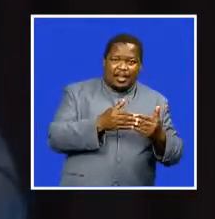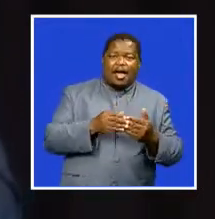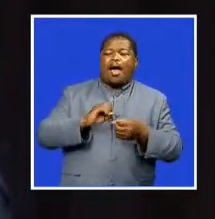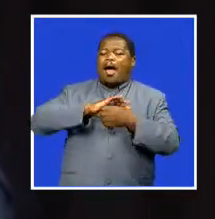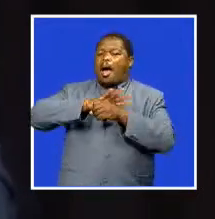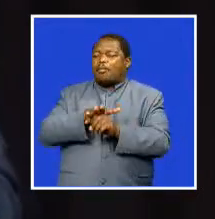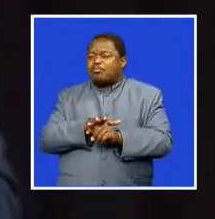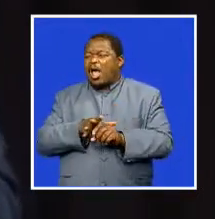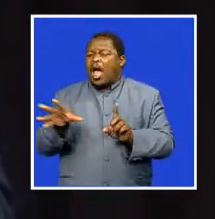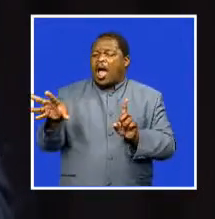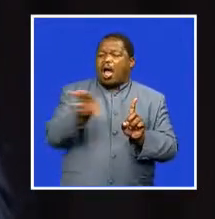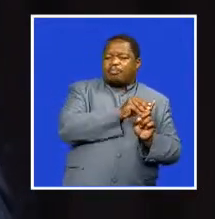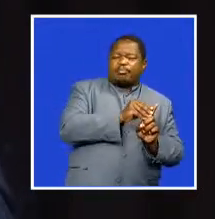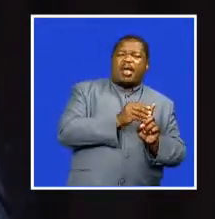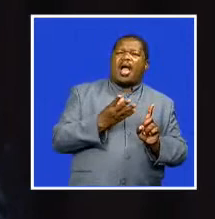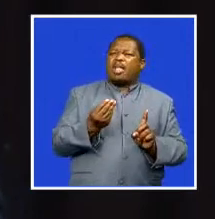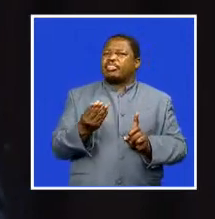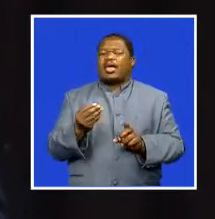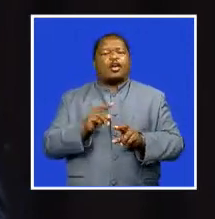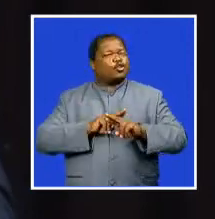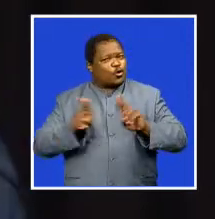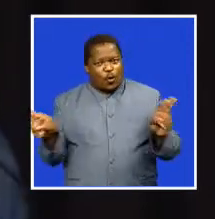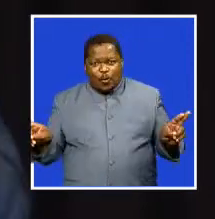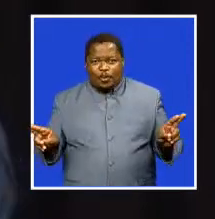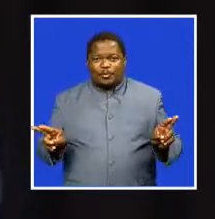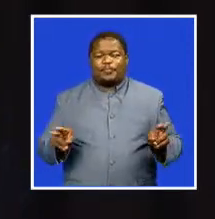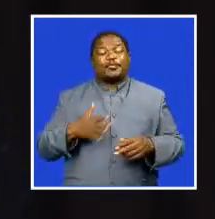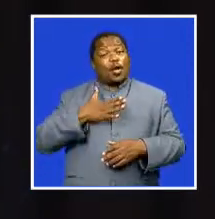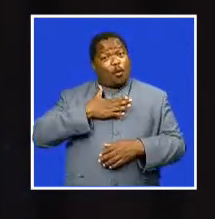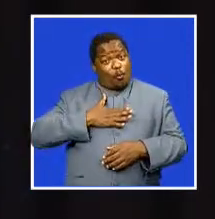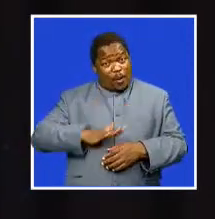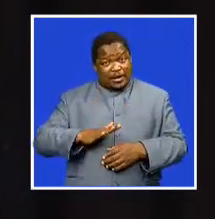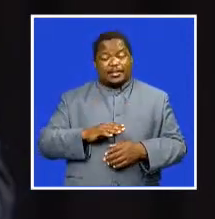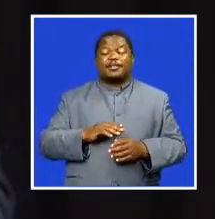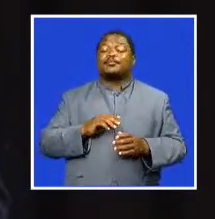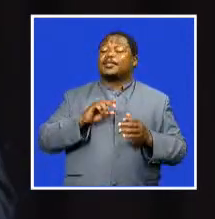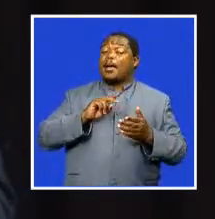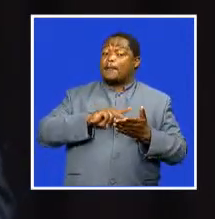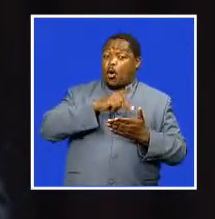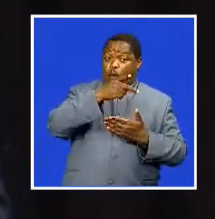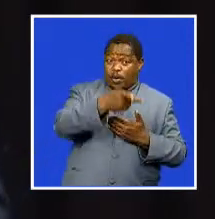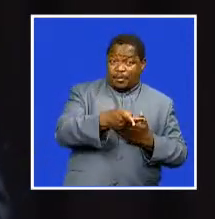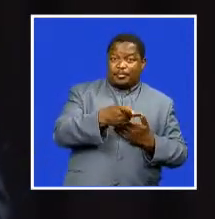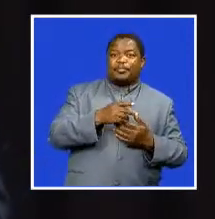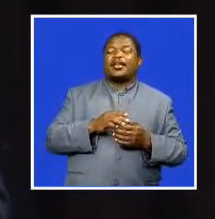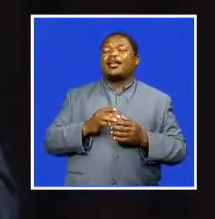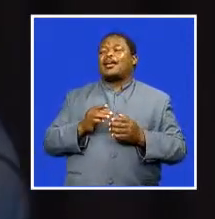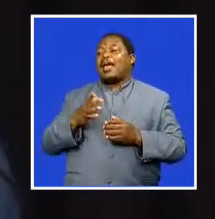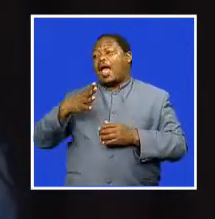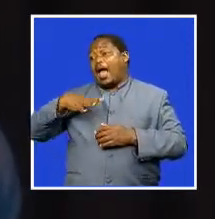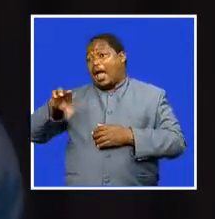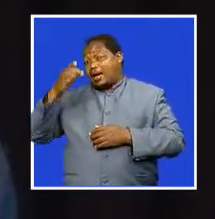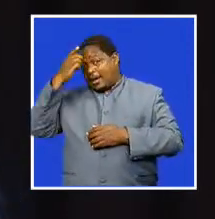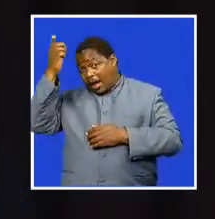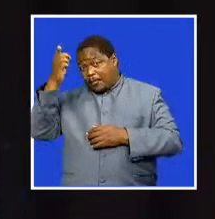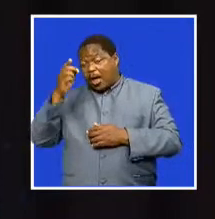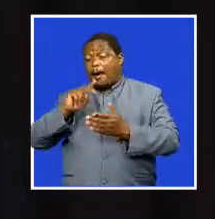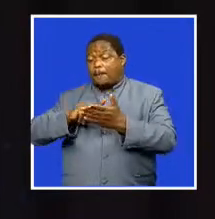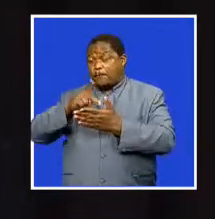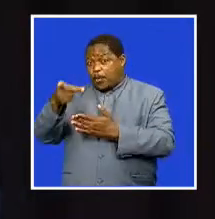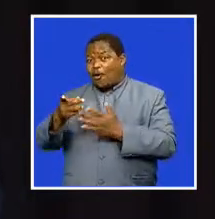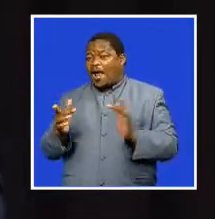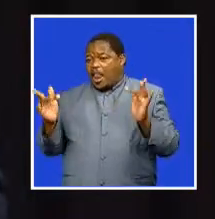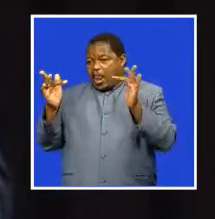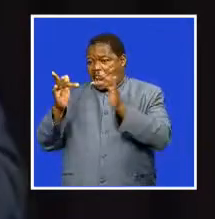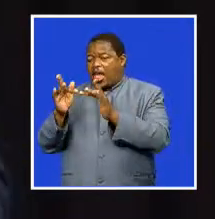letinye tinhlelo tahulumende lesithethulile lelunye nje ihlelo lolumqoka lolwethuliwe ngilolwe kufukula umnotho